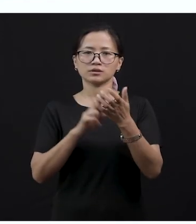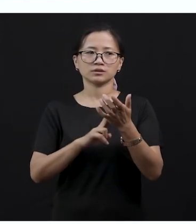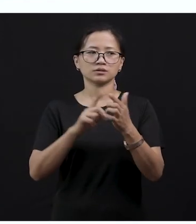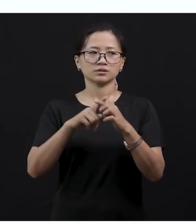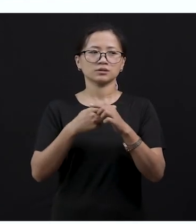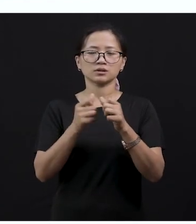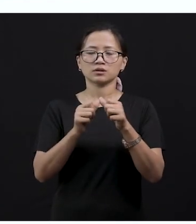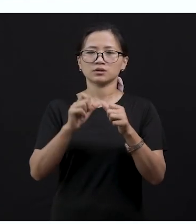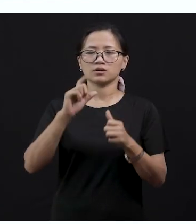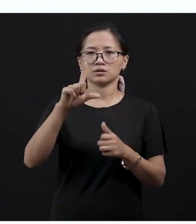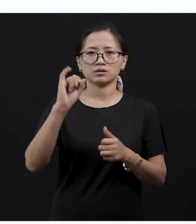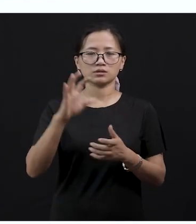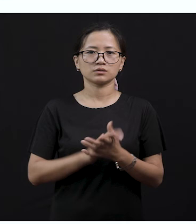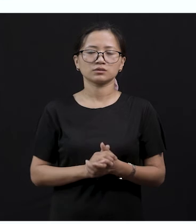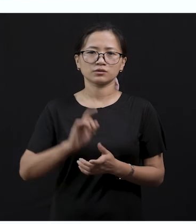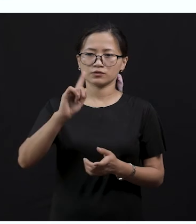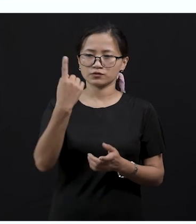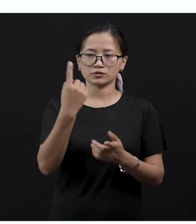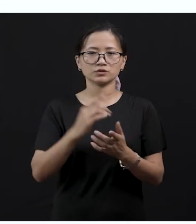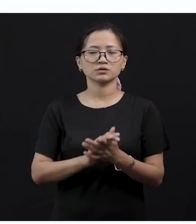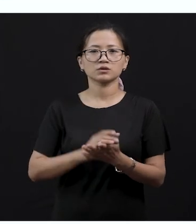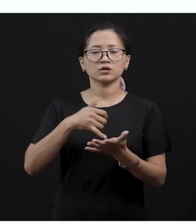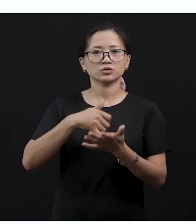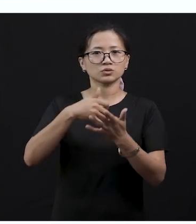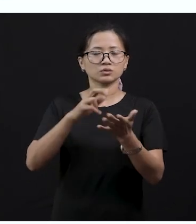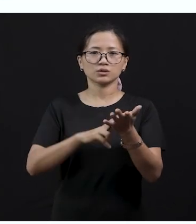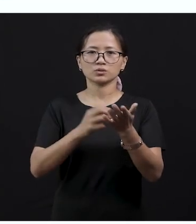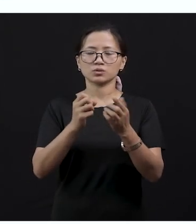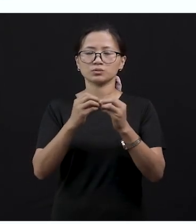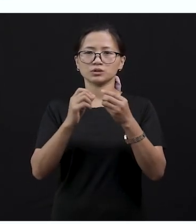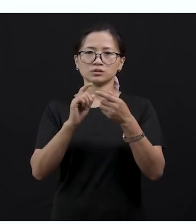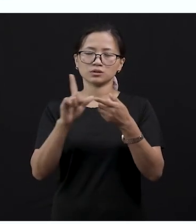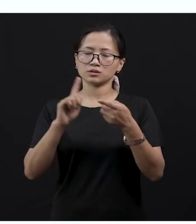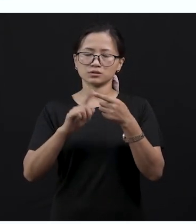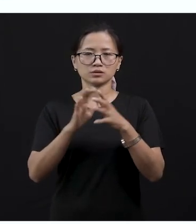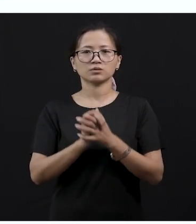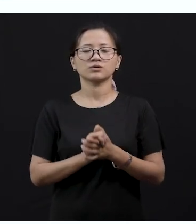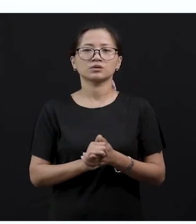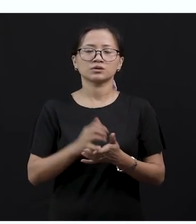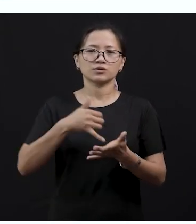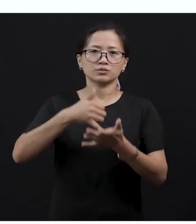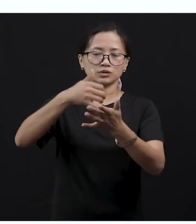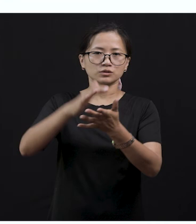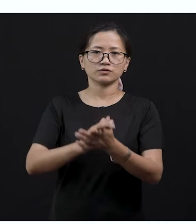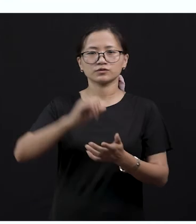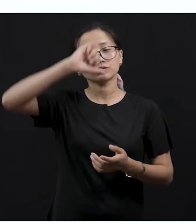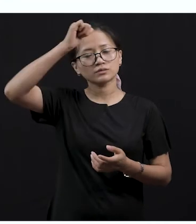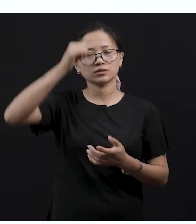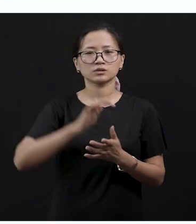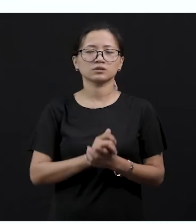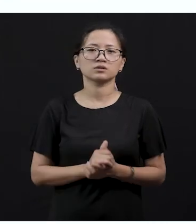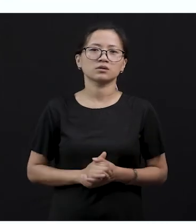is also the first Nobel Prize winner of India. Okay, so he was awarded. This Gitanjali